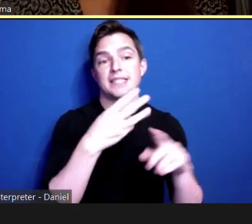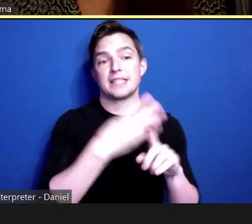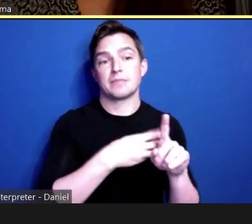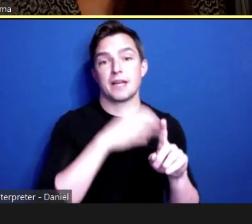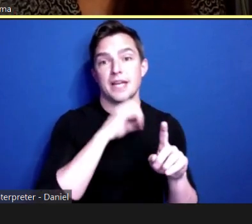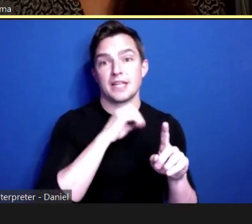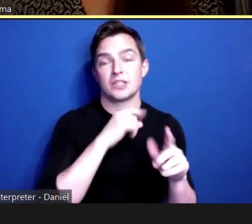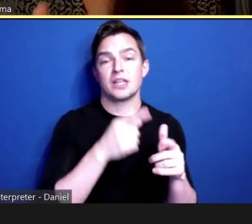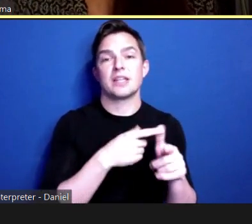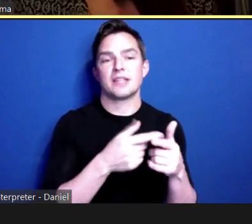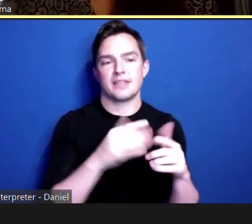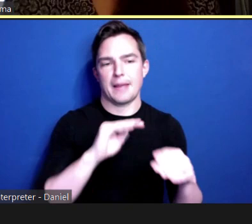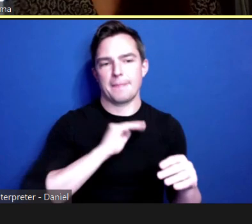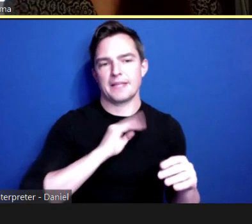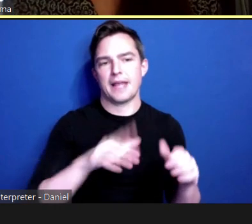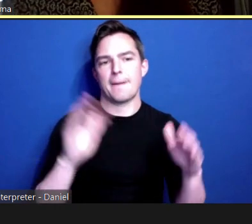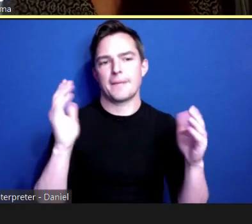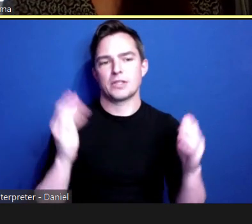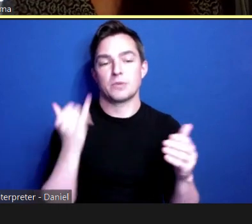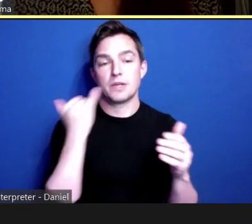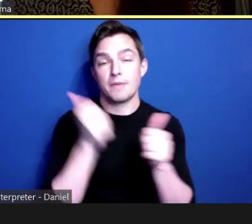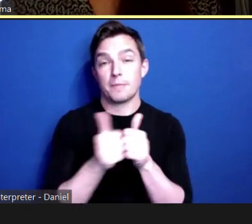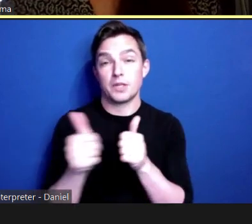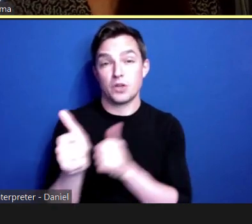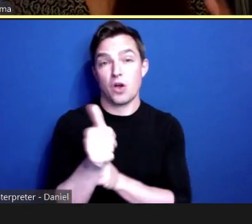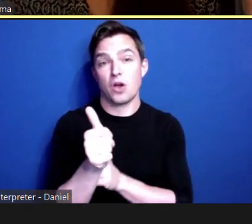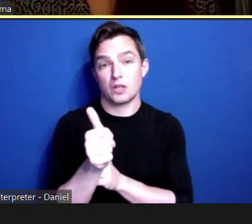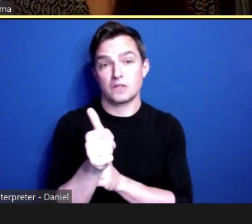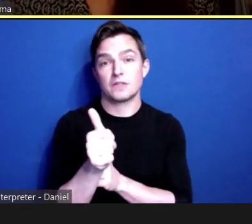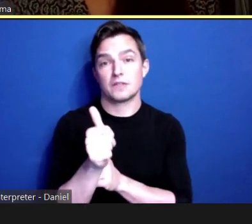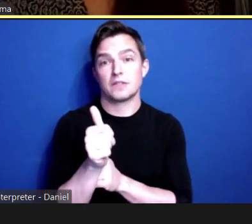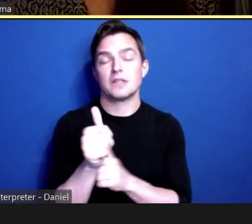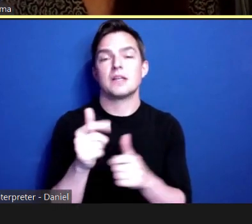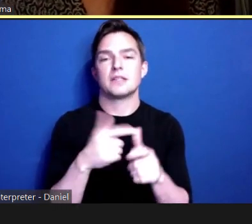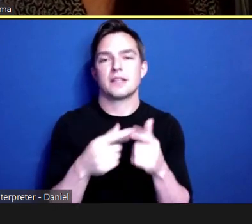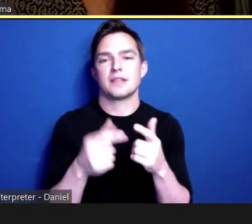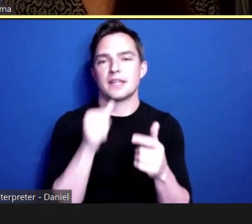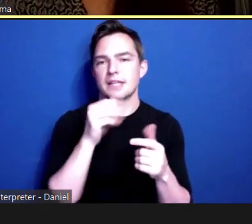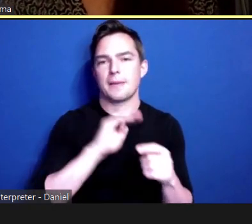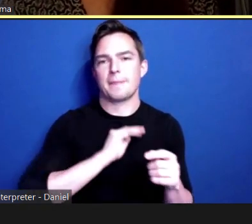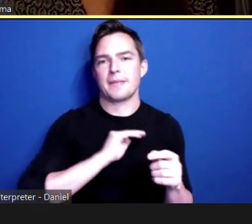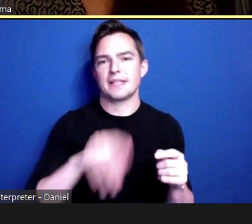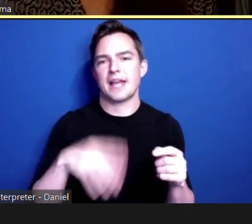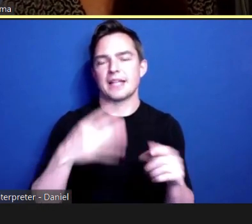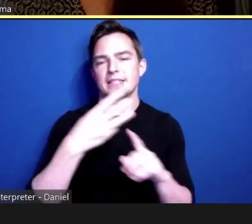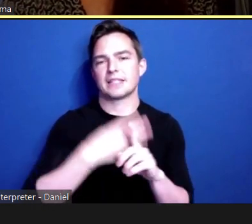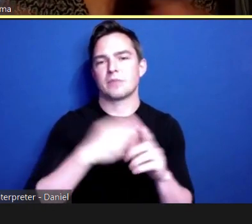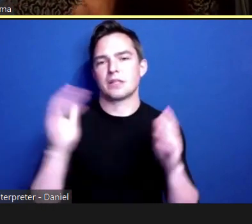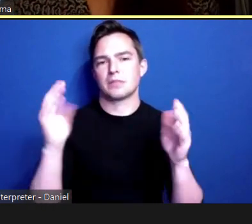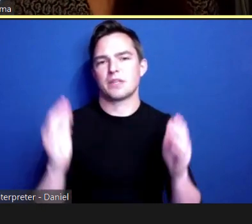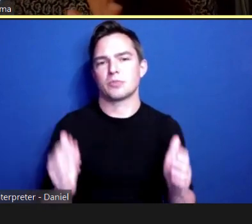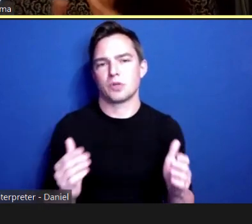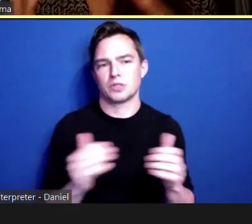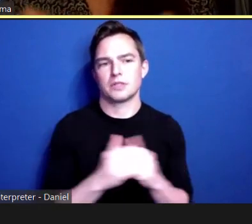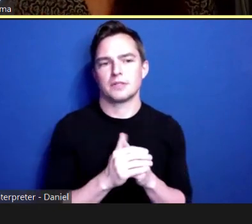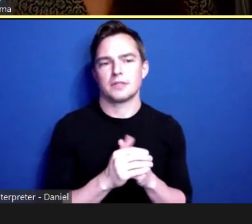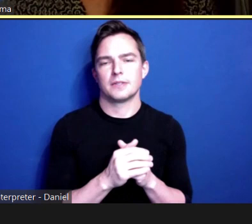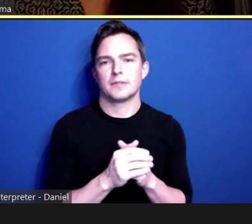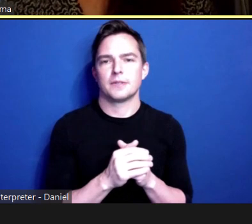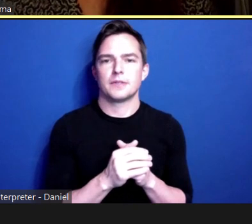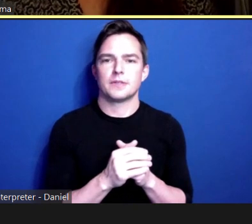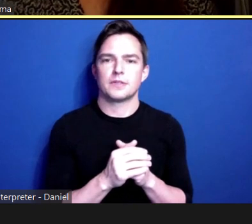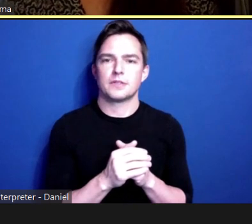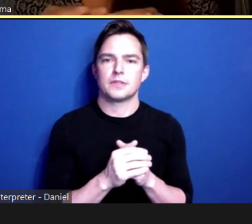the benchmark. If beyond 180 days, the baby did not meet the 6-month benchmark. So again, that's